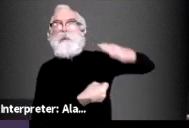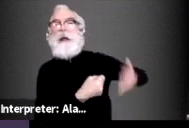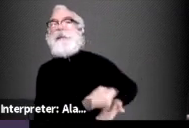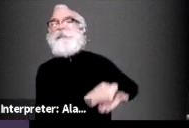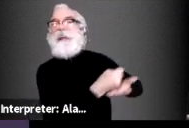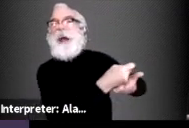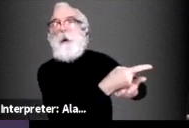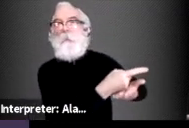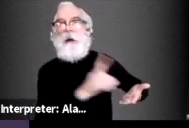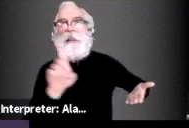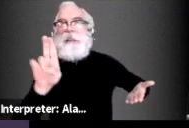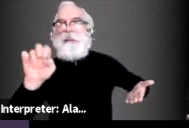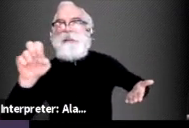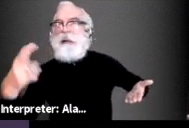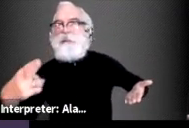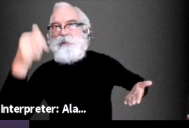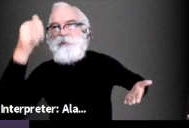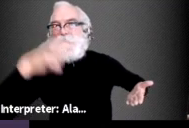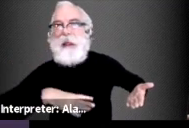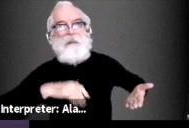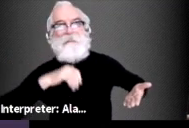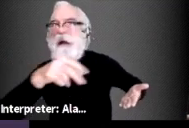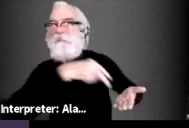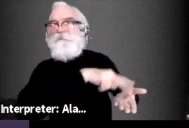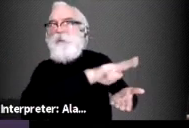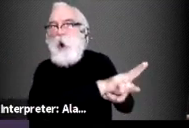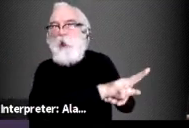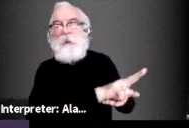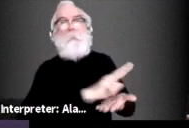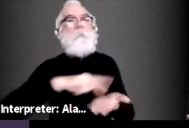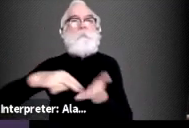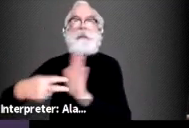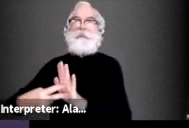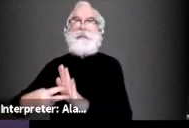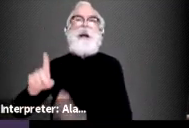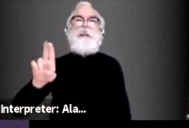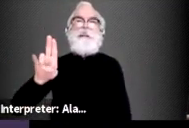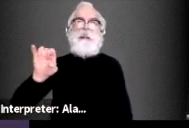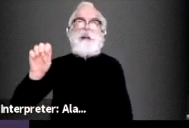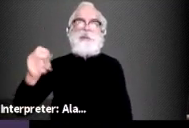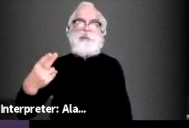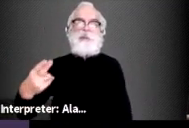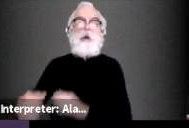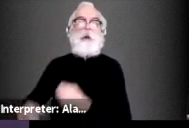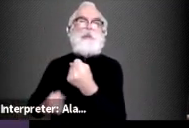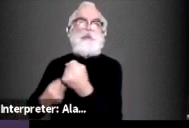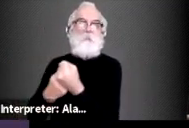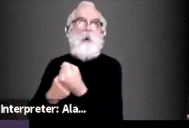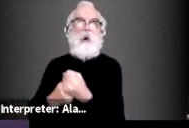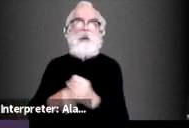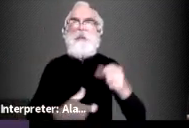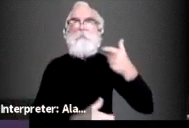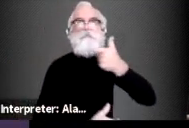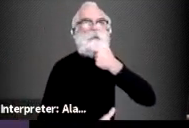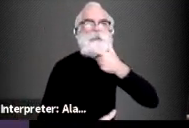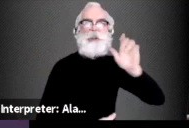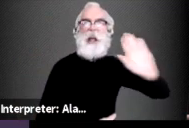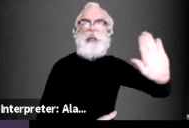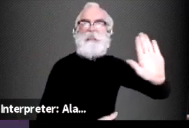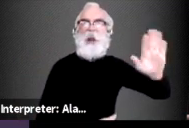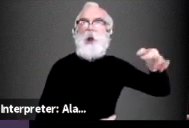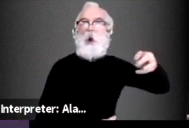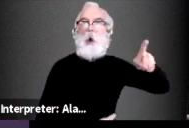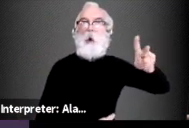to Dutch investment in Great Britain stabilizing British credit. The poem underneath this portrait of a